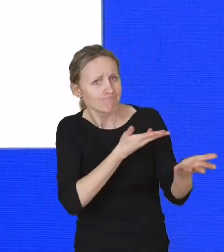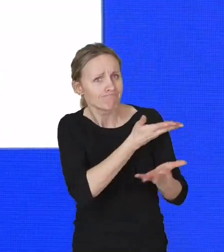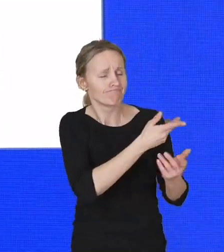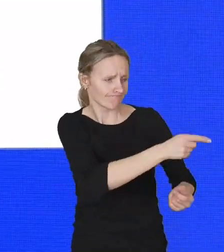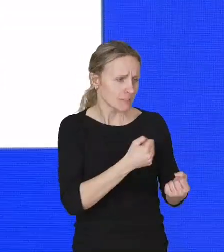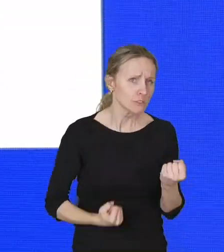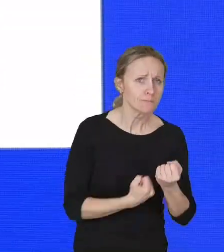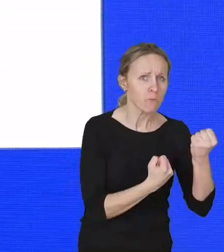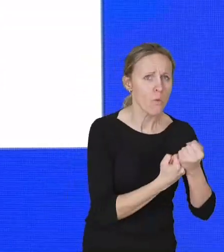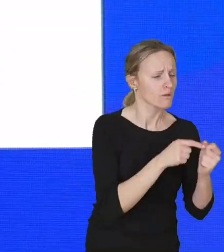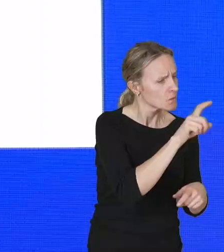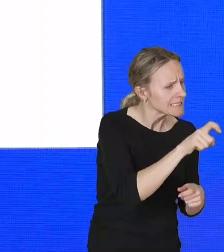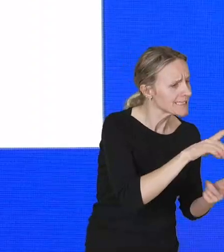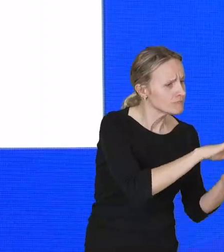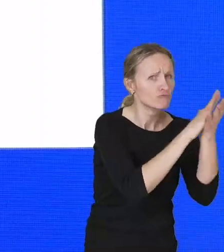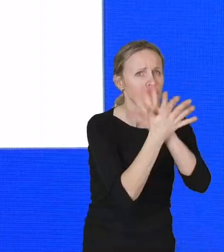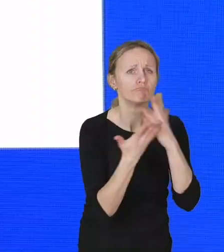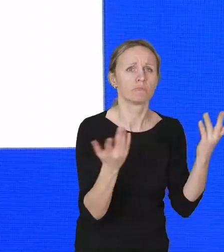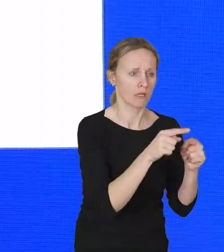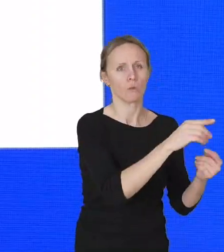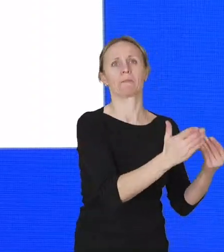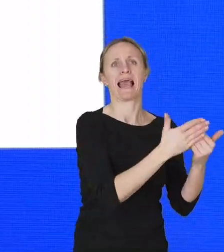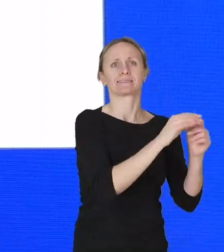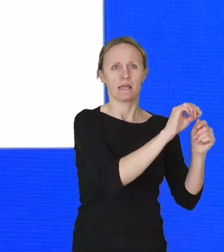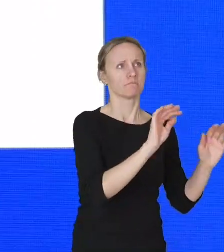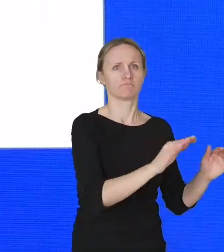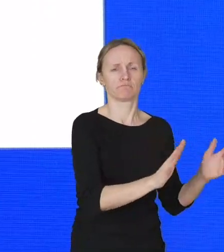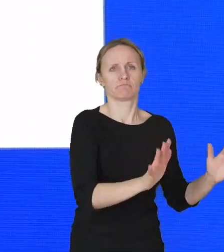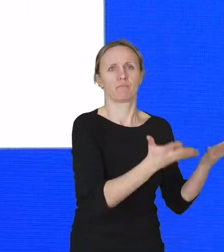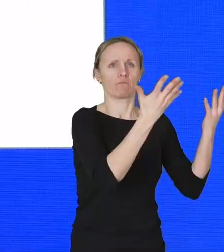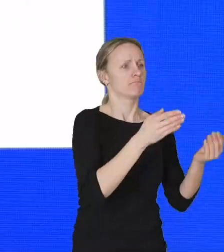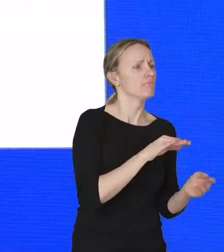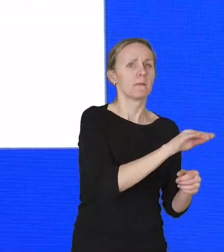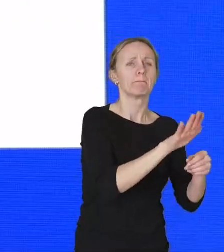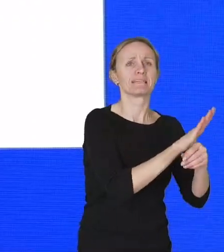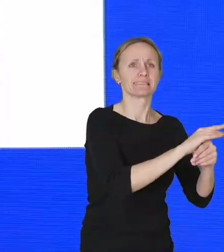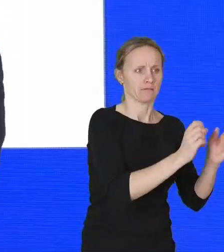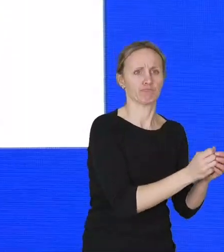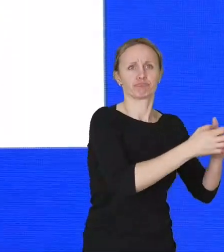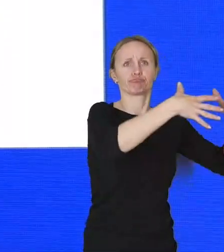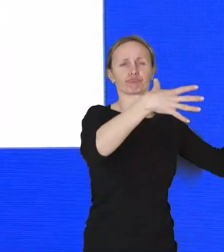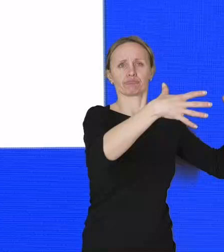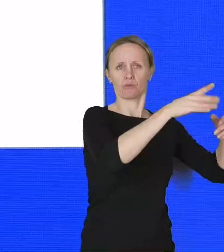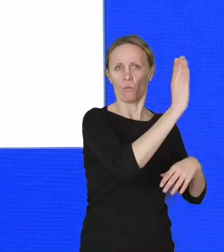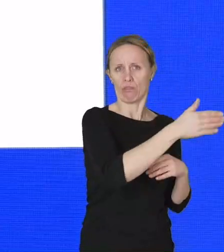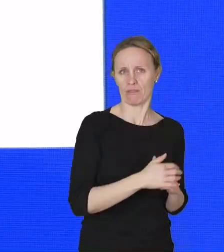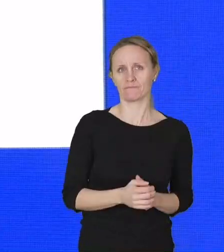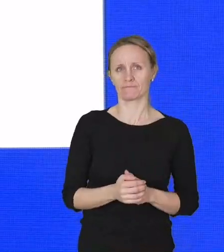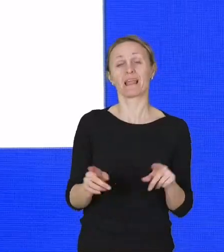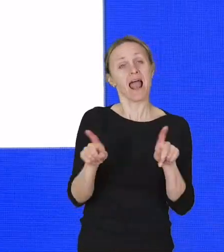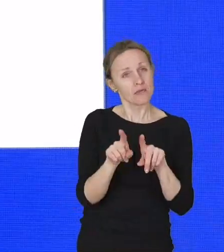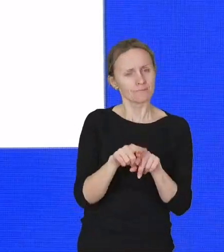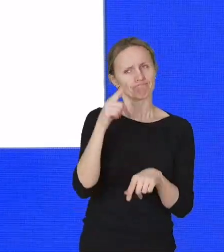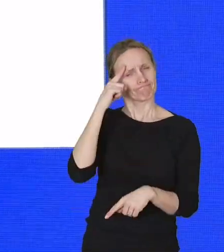And here, do we know which regions are lagging behind in this example? No. So we